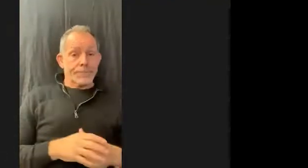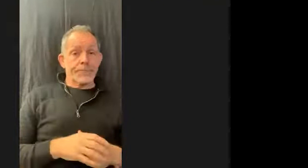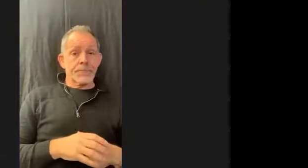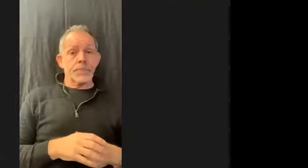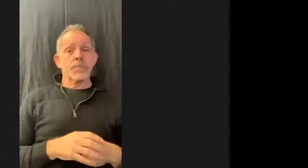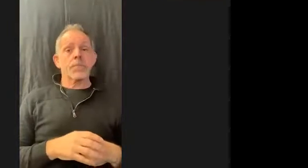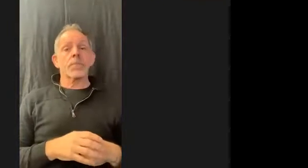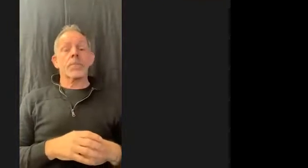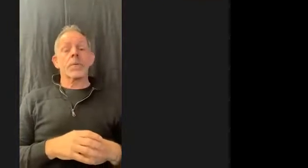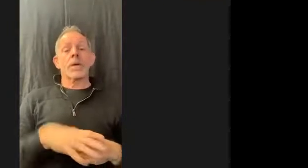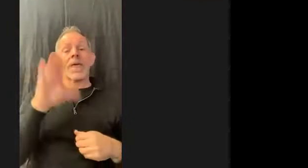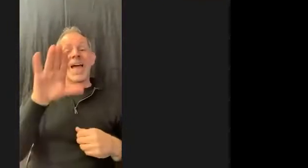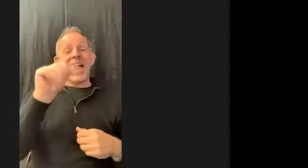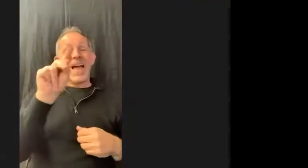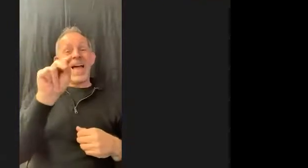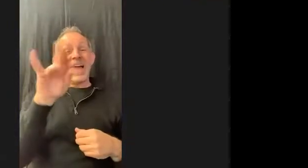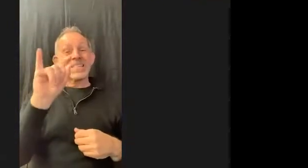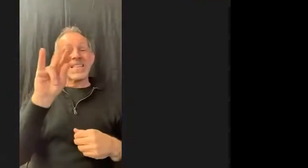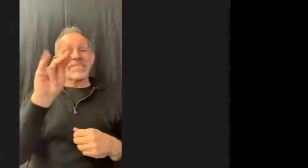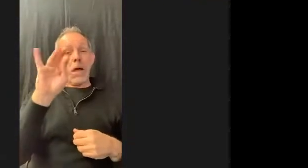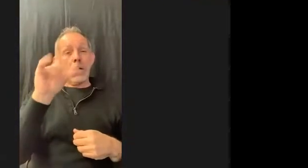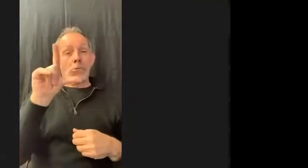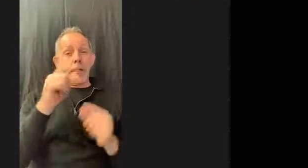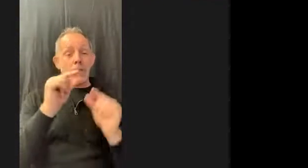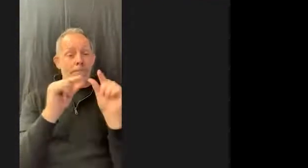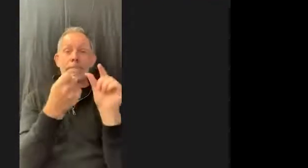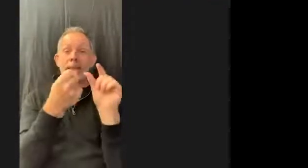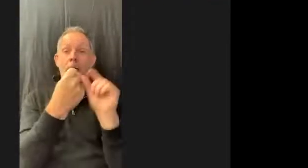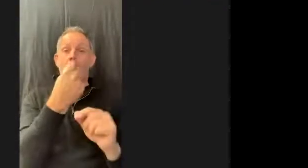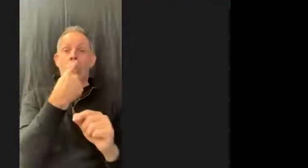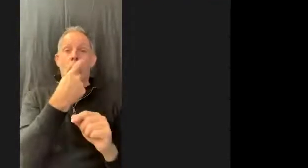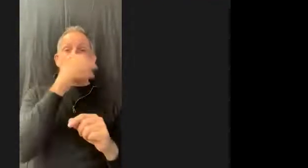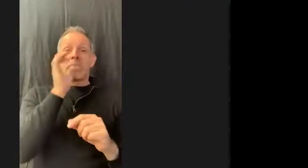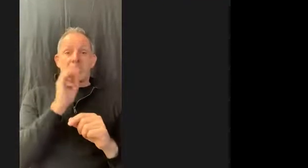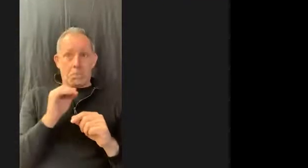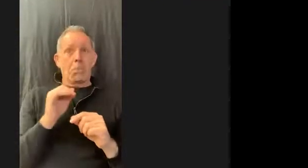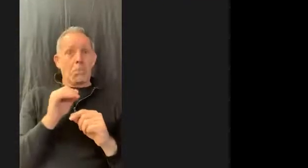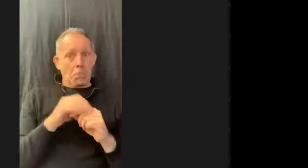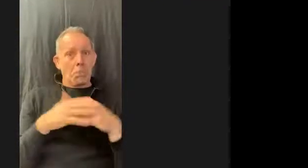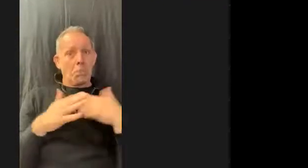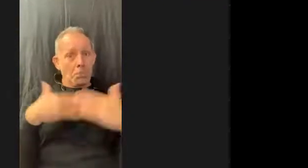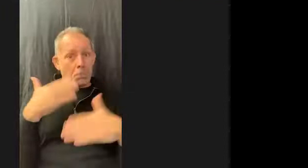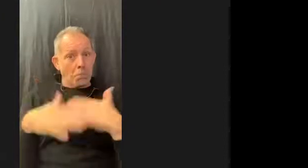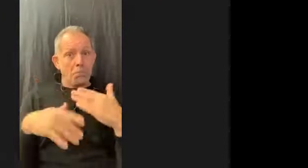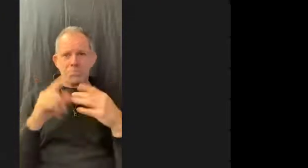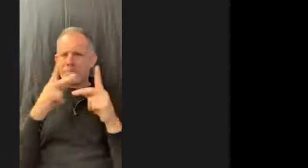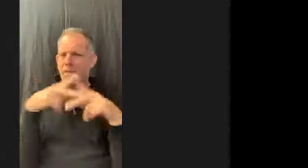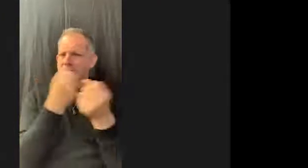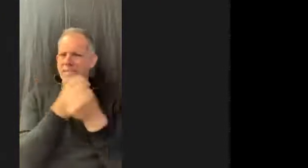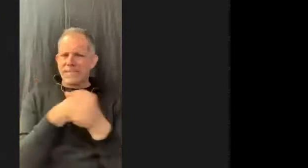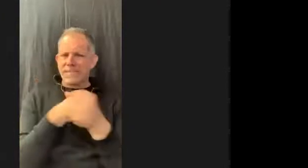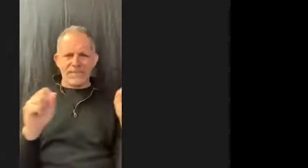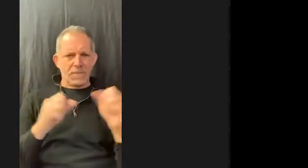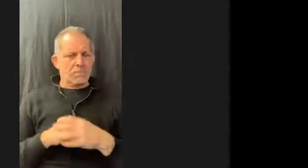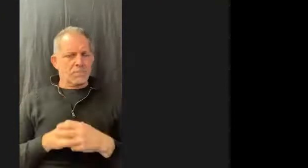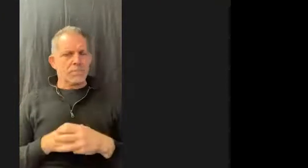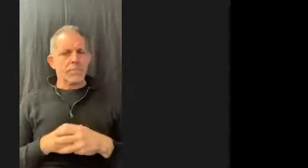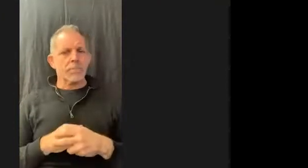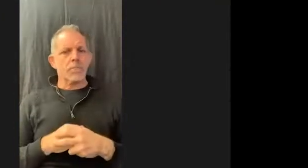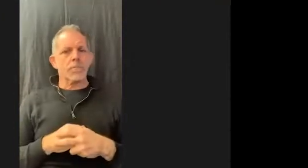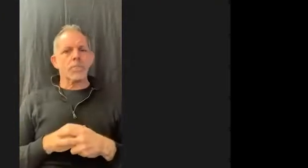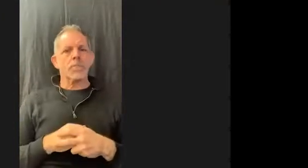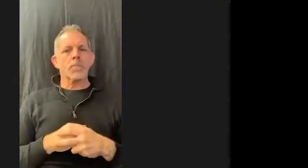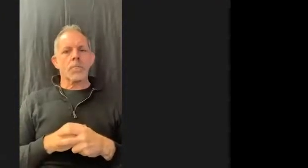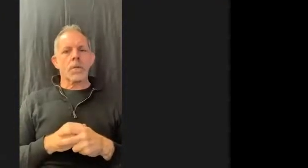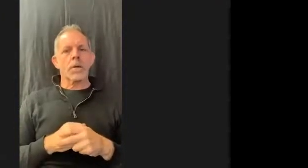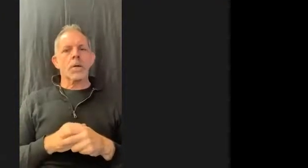had a favorable safety and tolerability profile in those phase 2 studies. Then the phase 3 studies